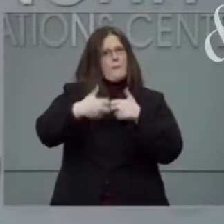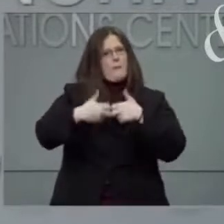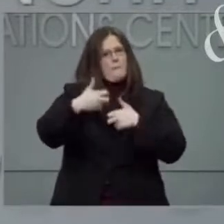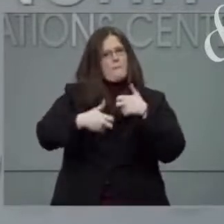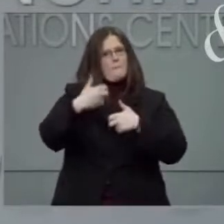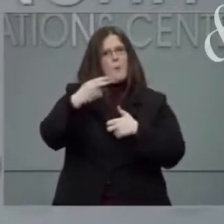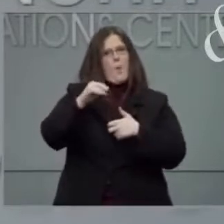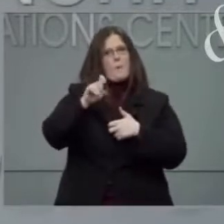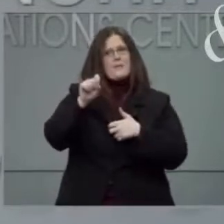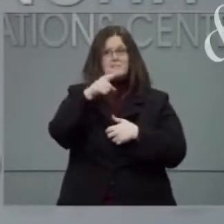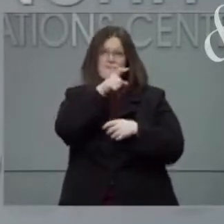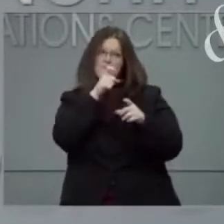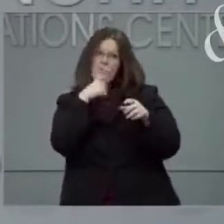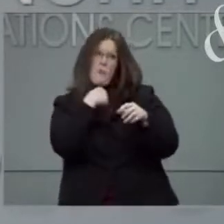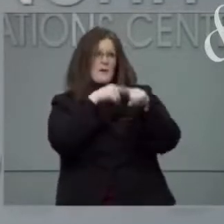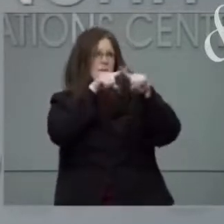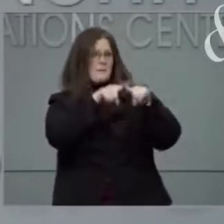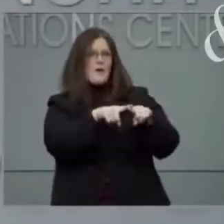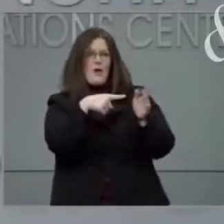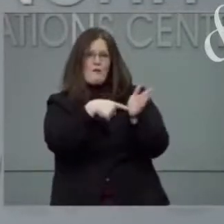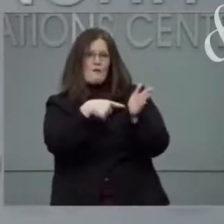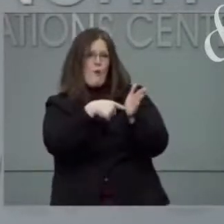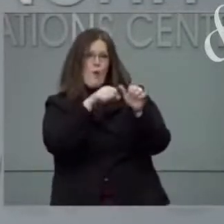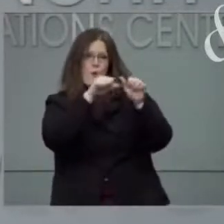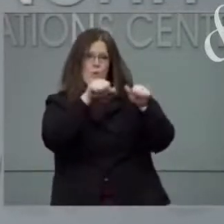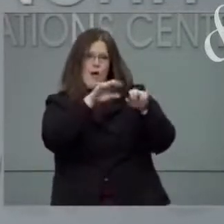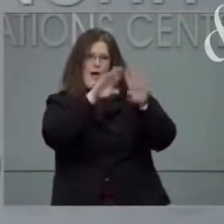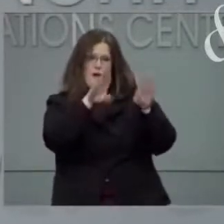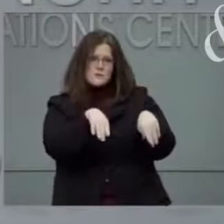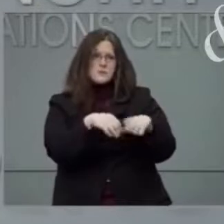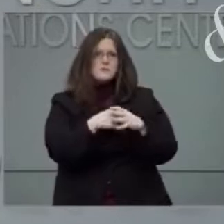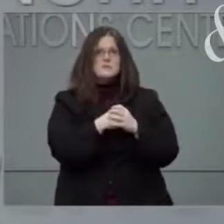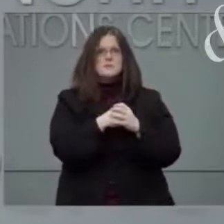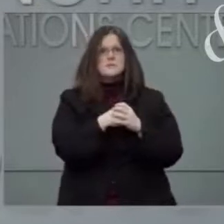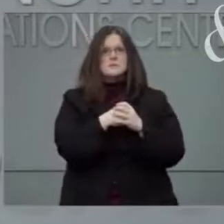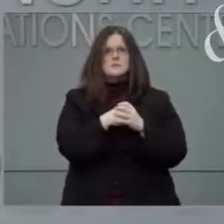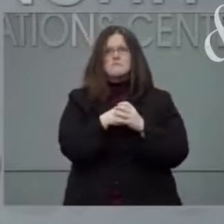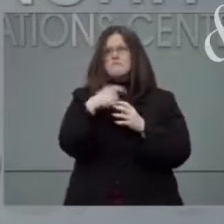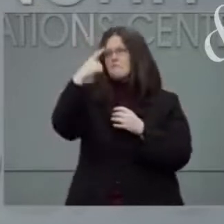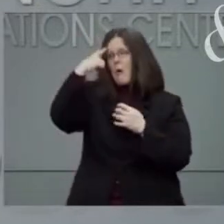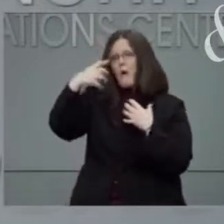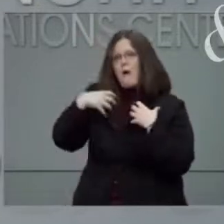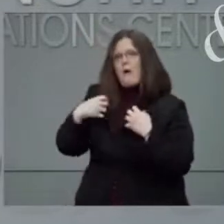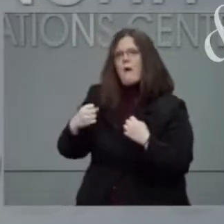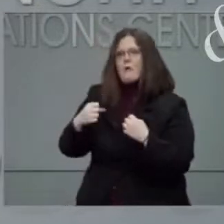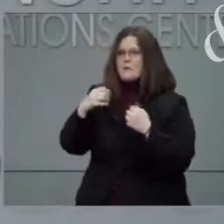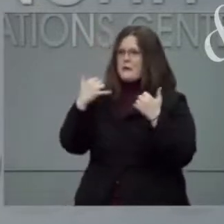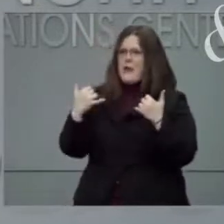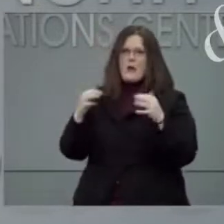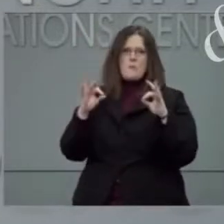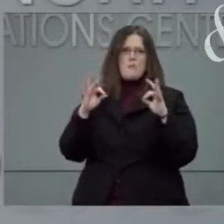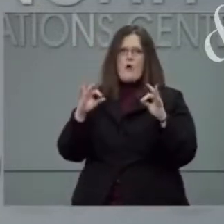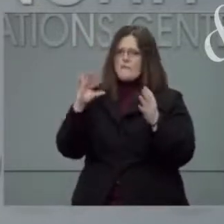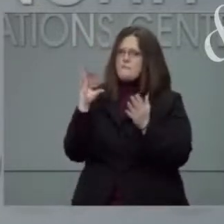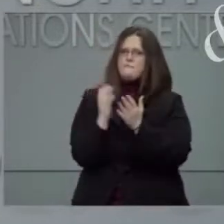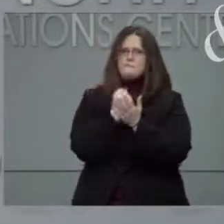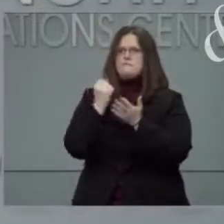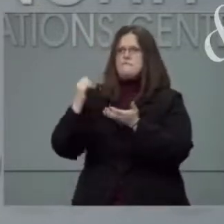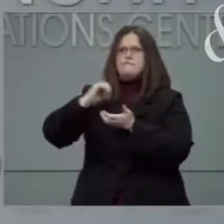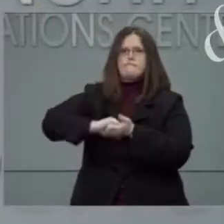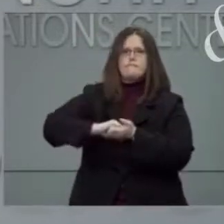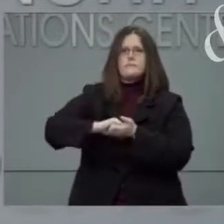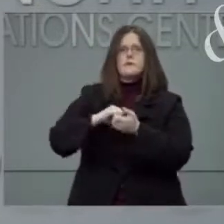with affordable housing, with mental health services. This is a great time to talk about it,